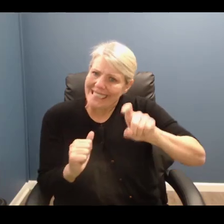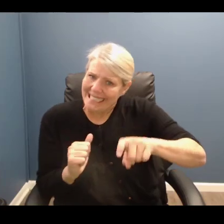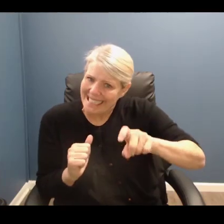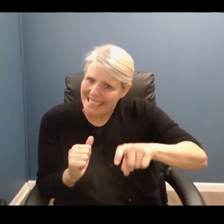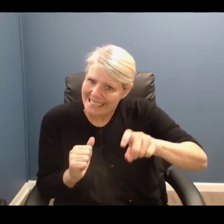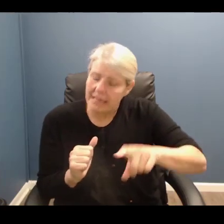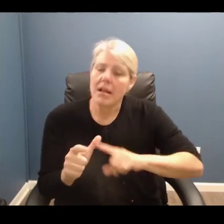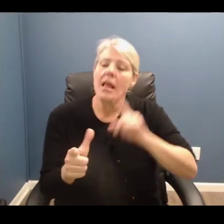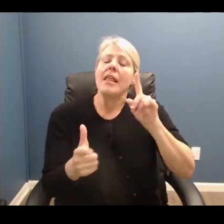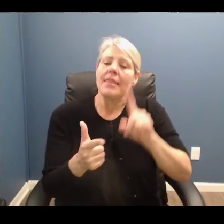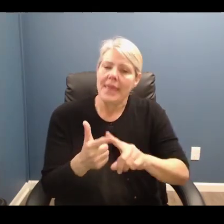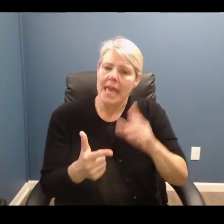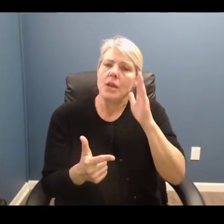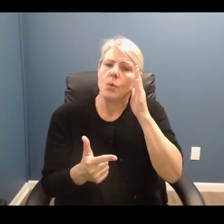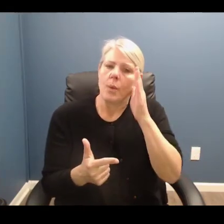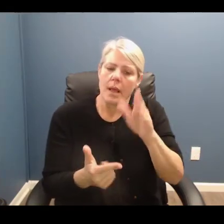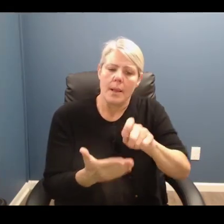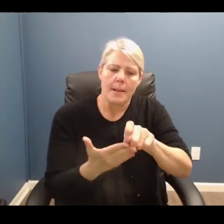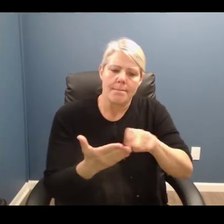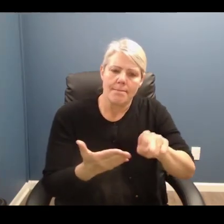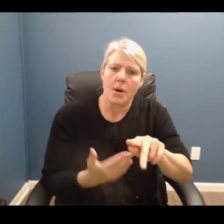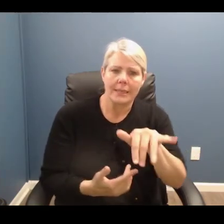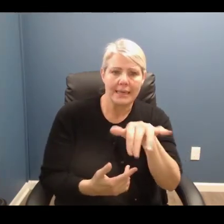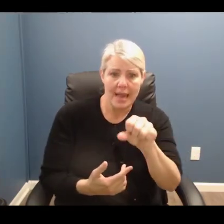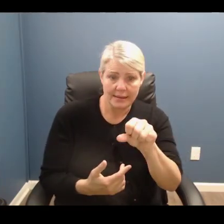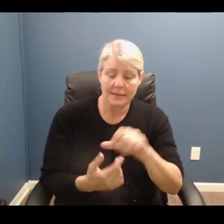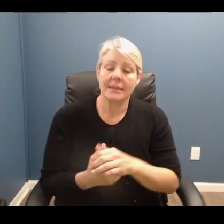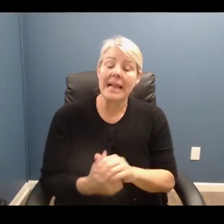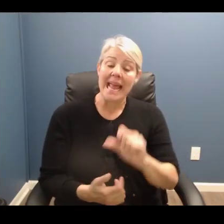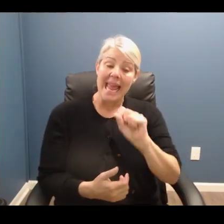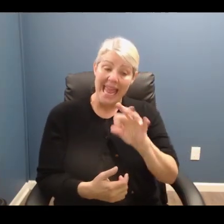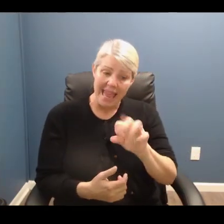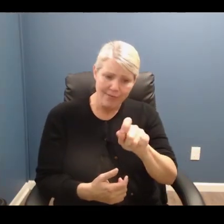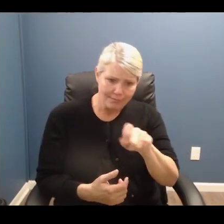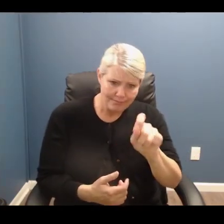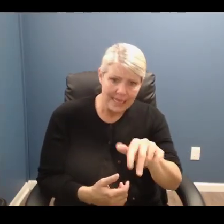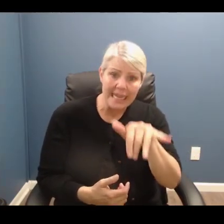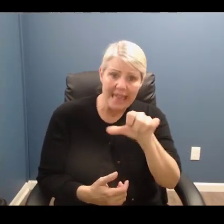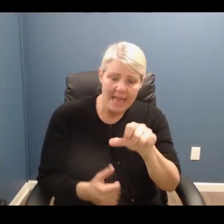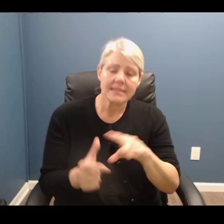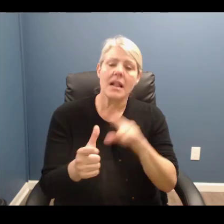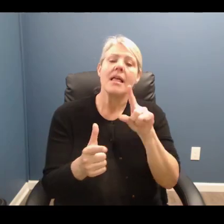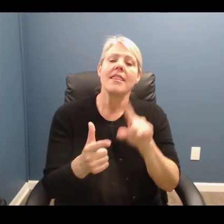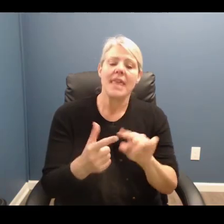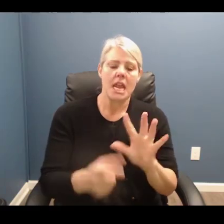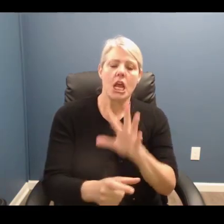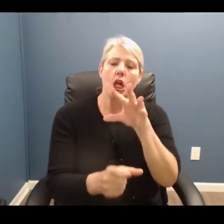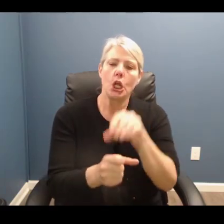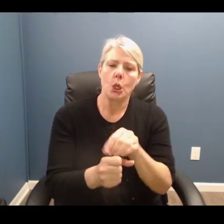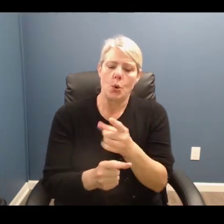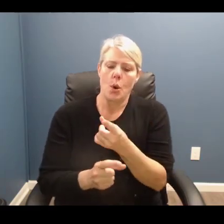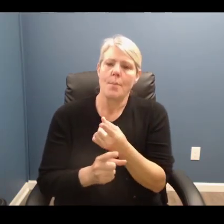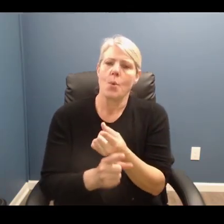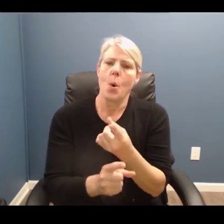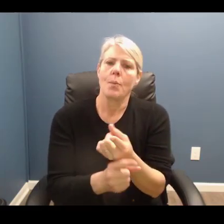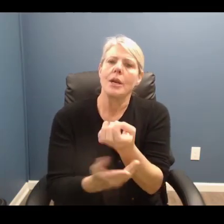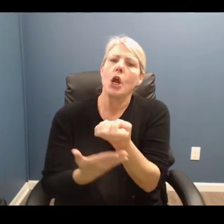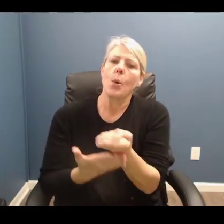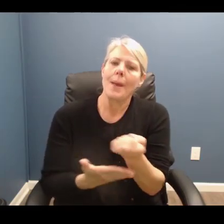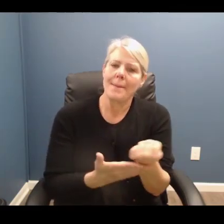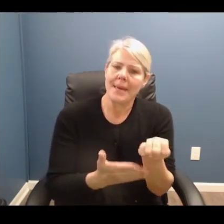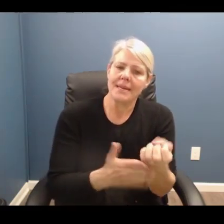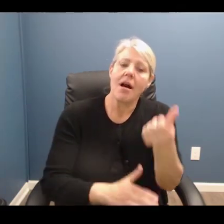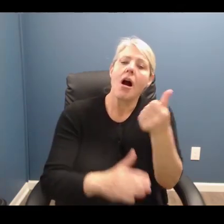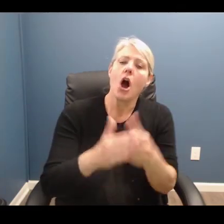impact, then this should be marked yes. If yes, they must include the appropriate devices in the Statement